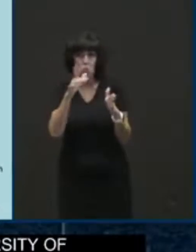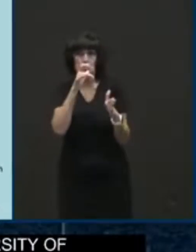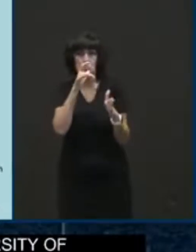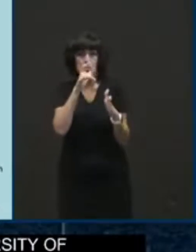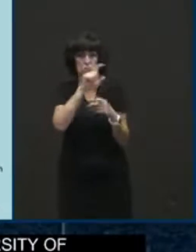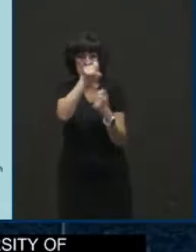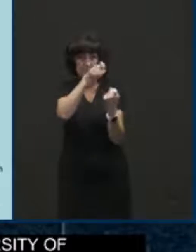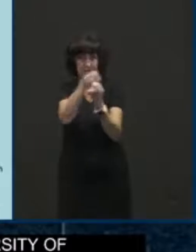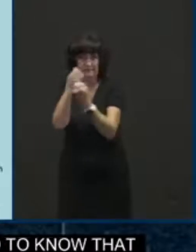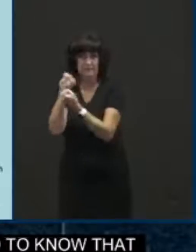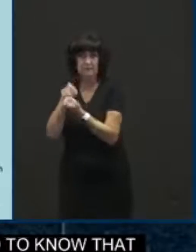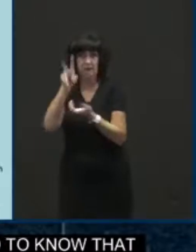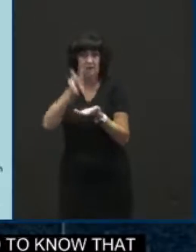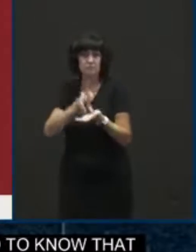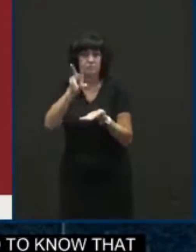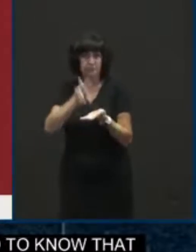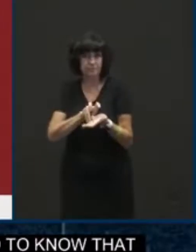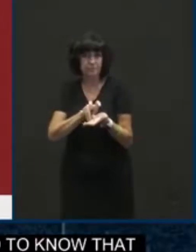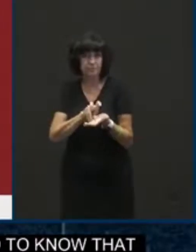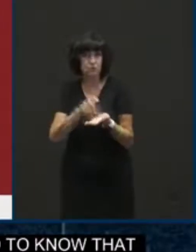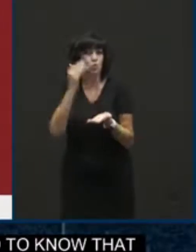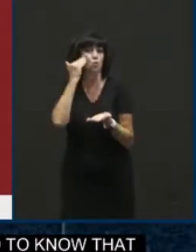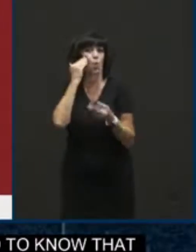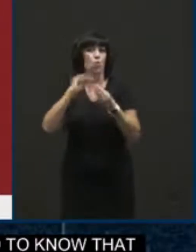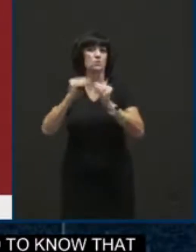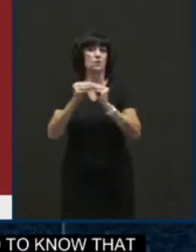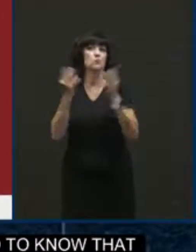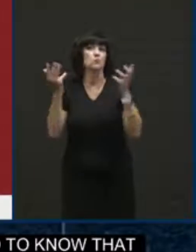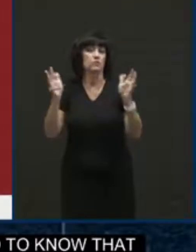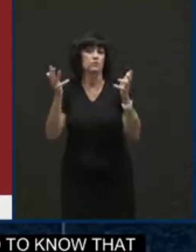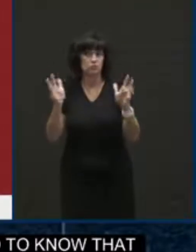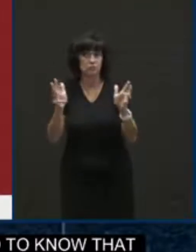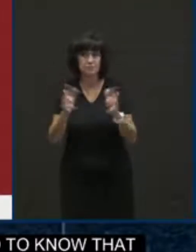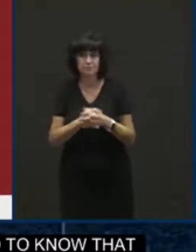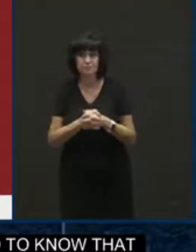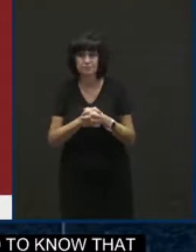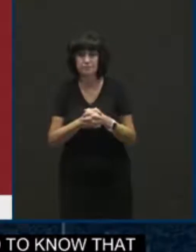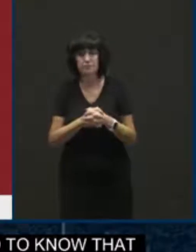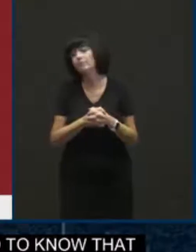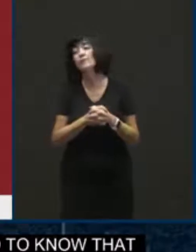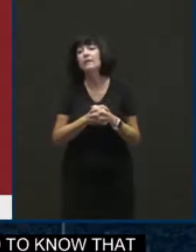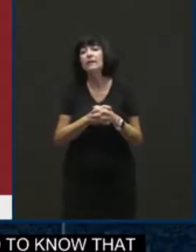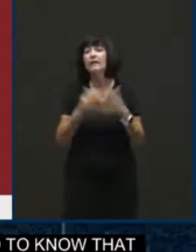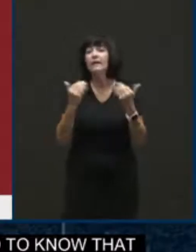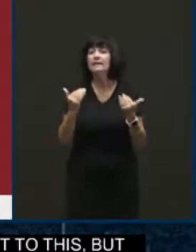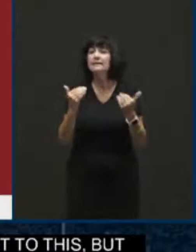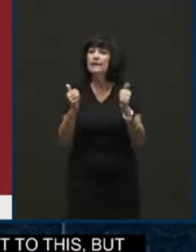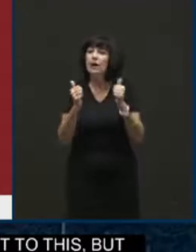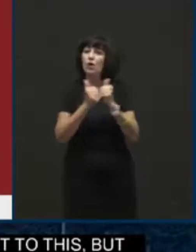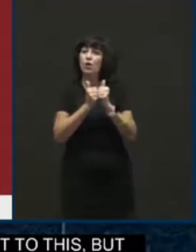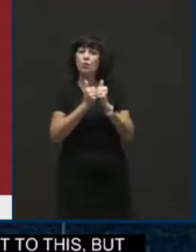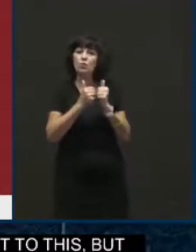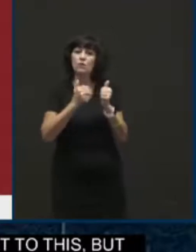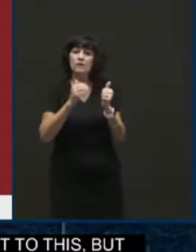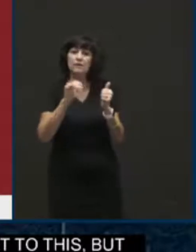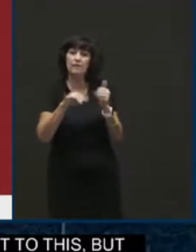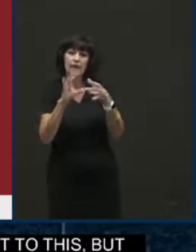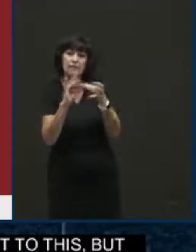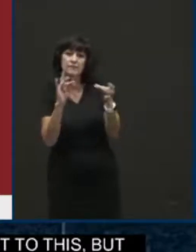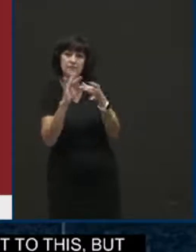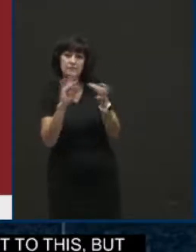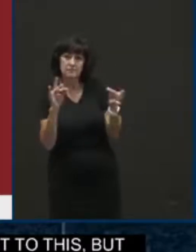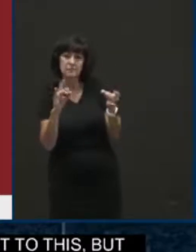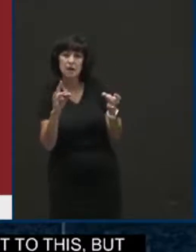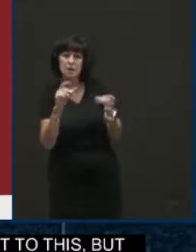tool. So with that, just as some introductory comments and walking through our normal data